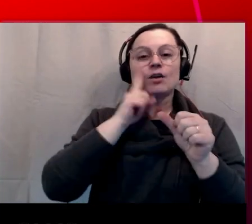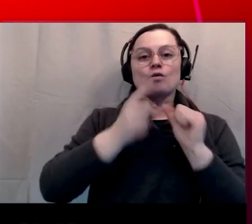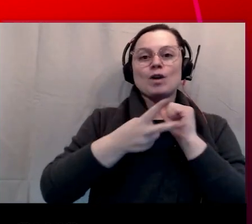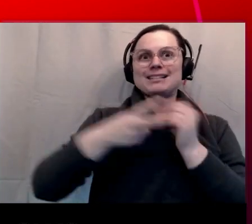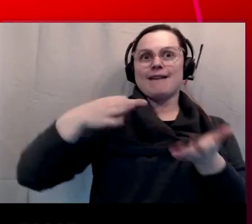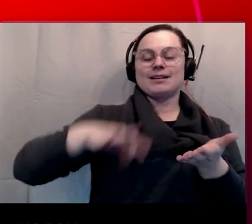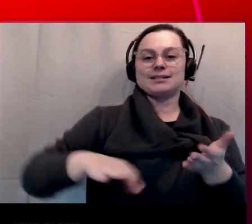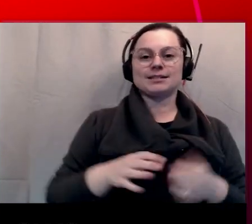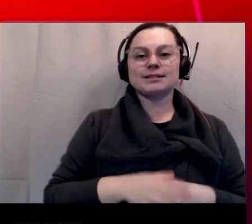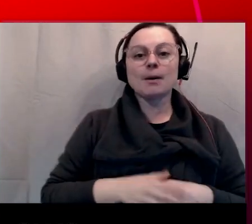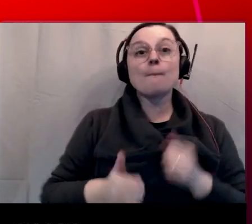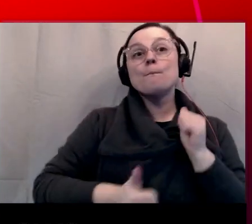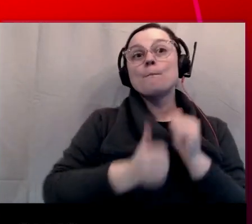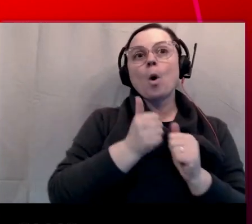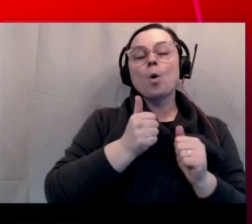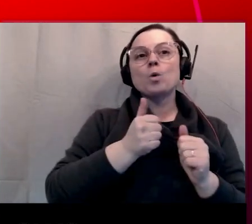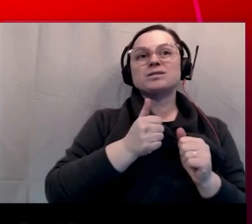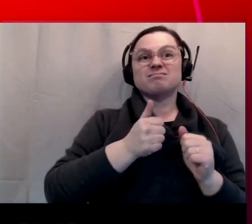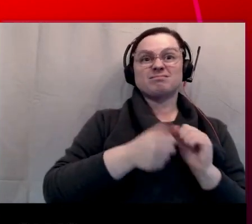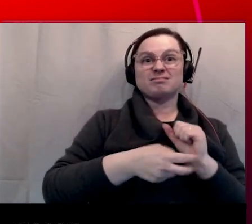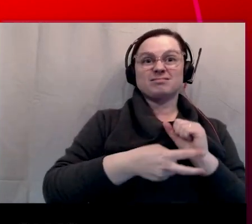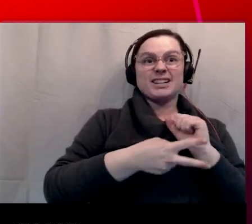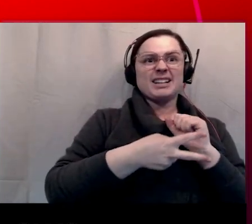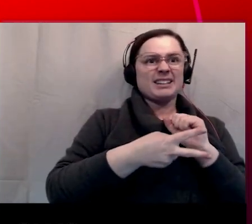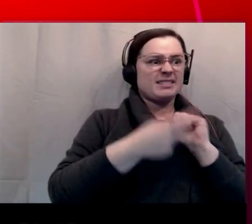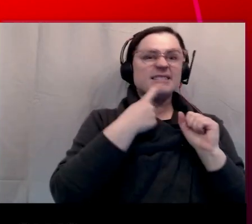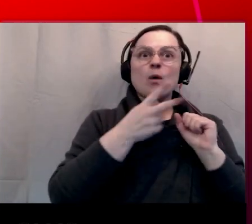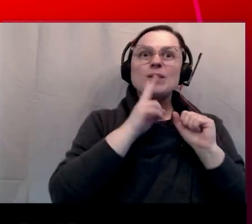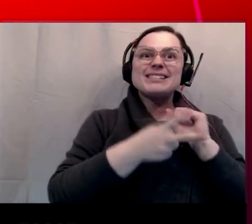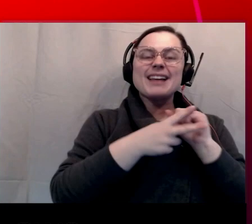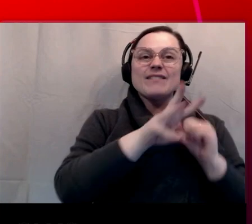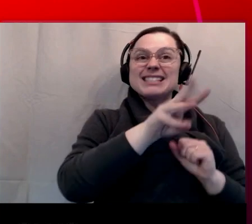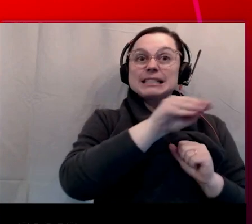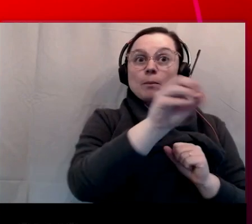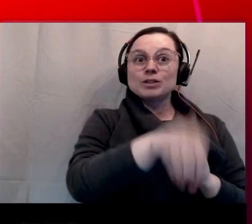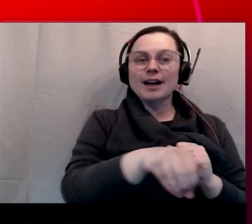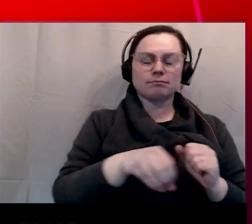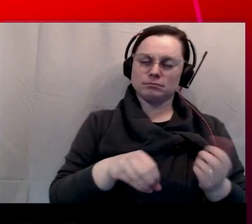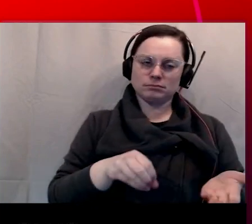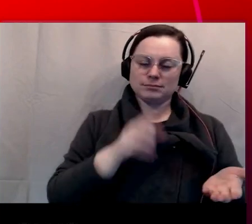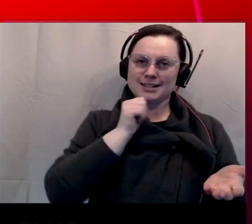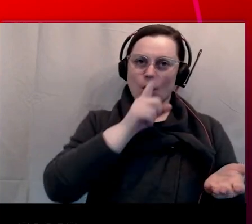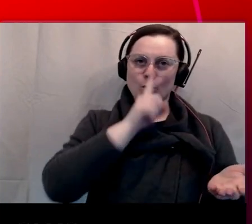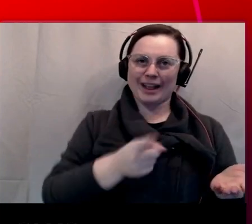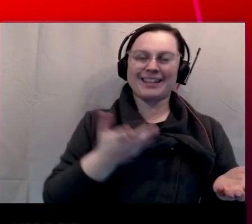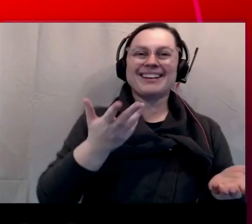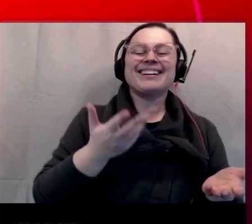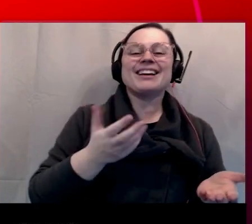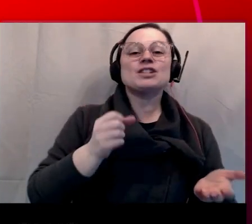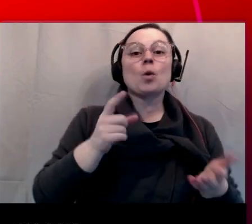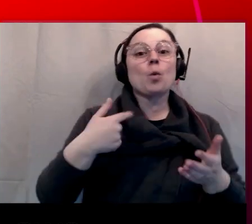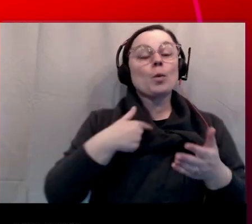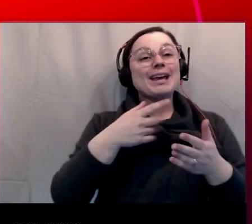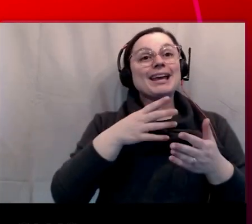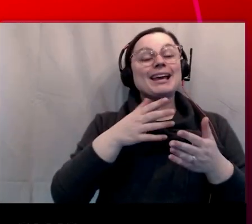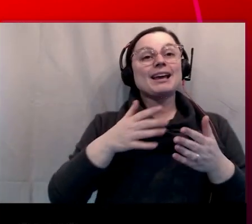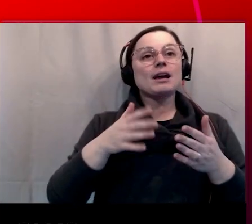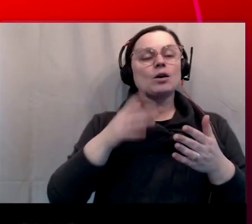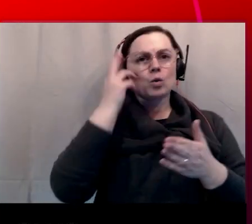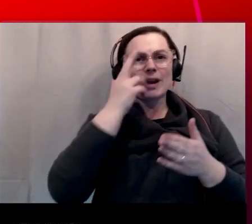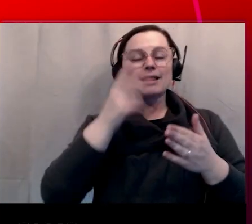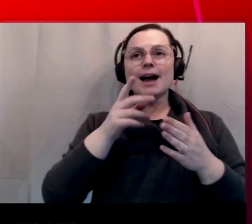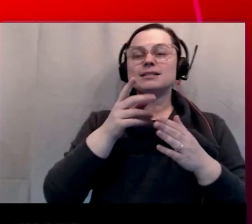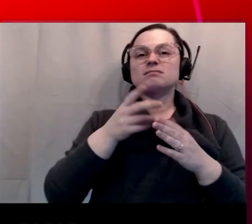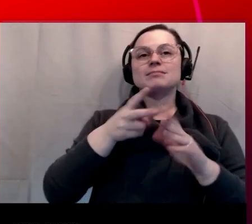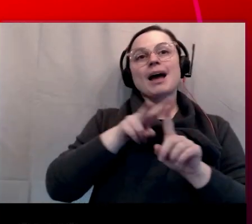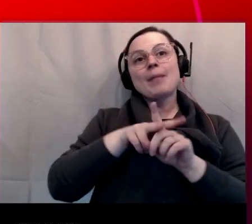60%. I think that's very unrealistic. In our experience, we found that when you do these simple automations, easy wins, you can save anywhere